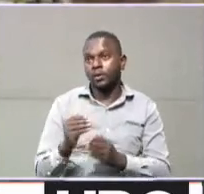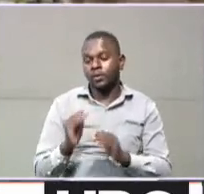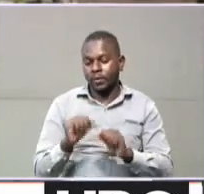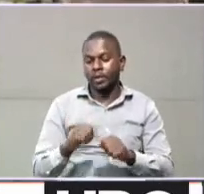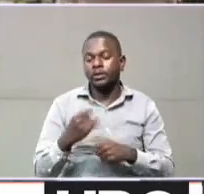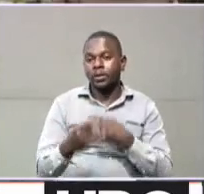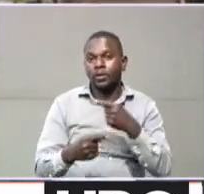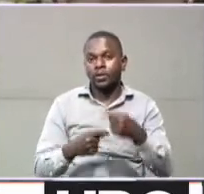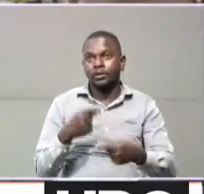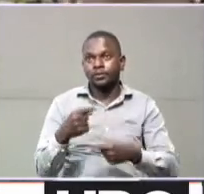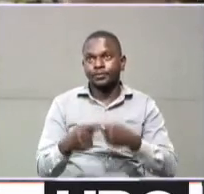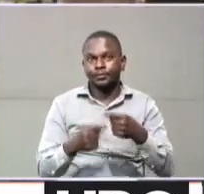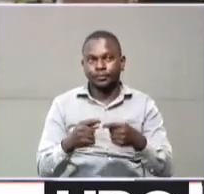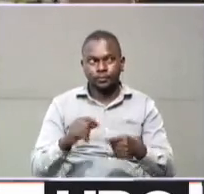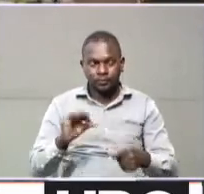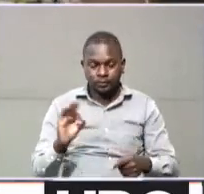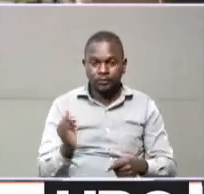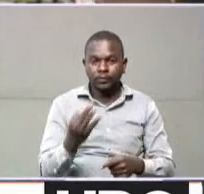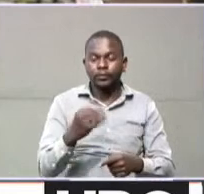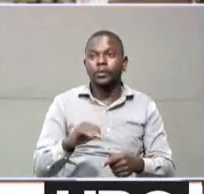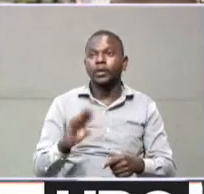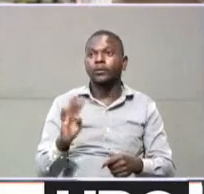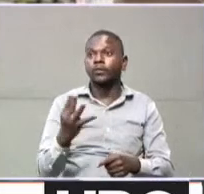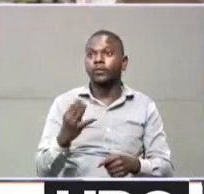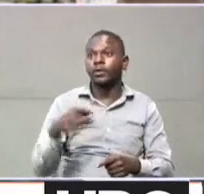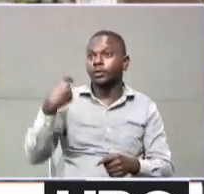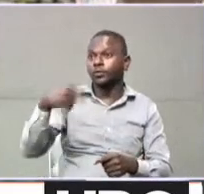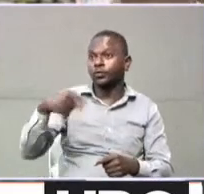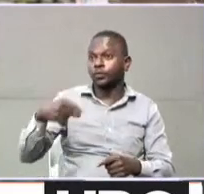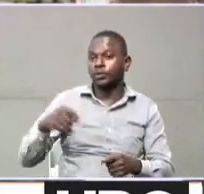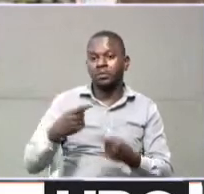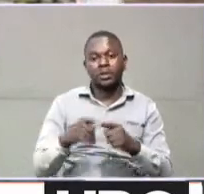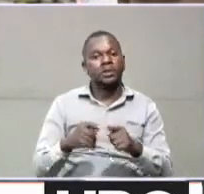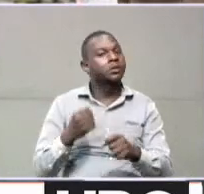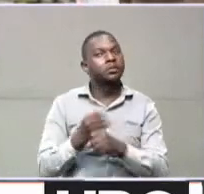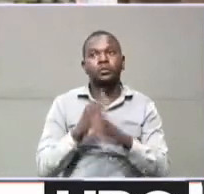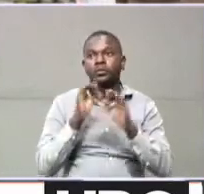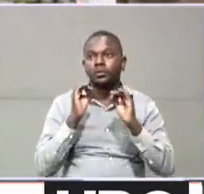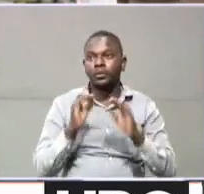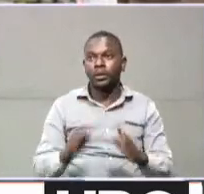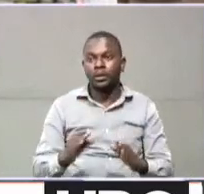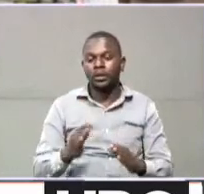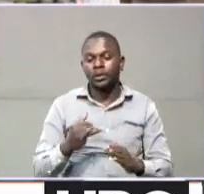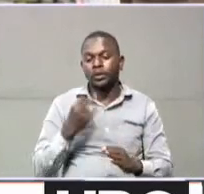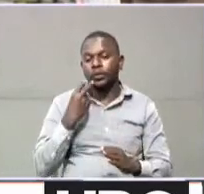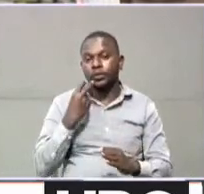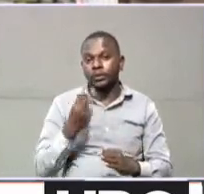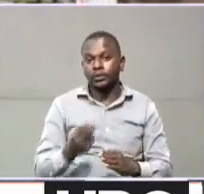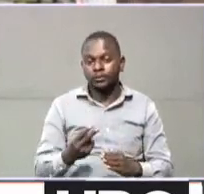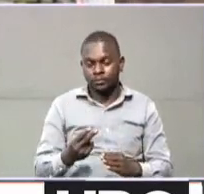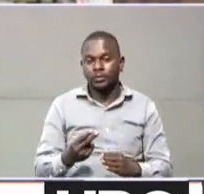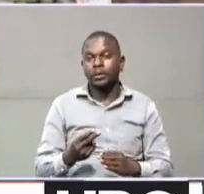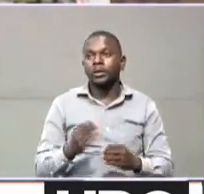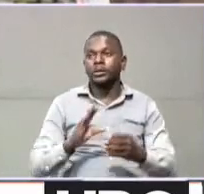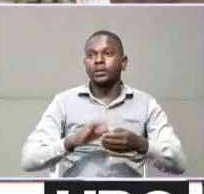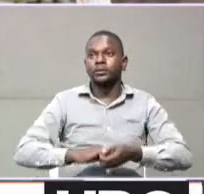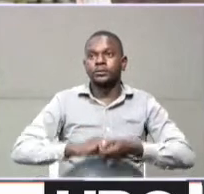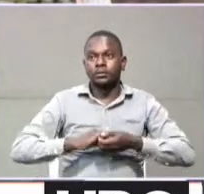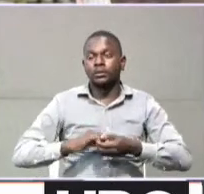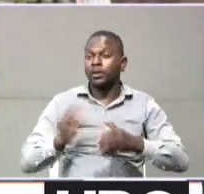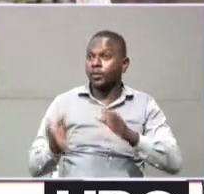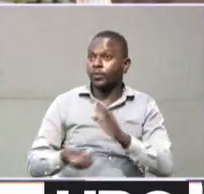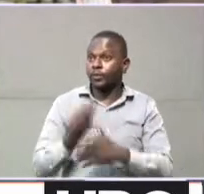continue in the third and the fourth quarter but we didn't because we had realized that the circles were